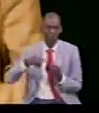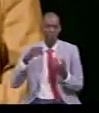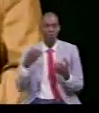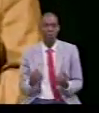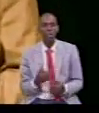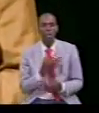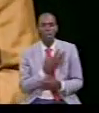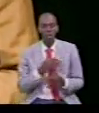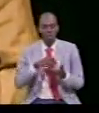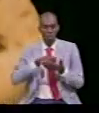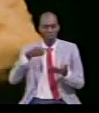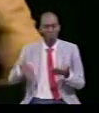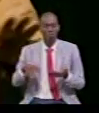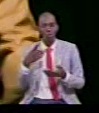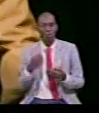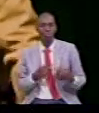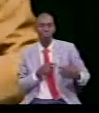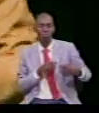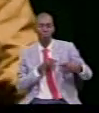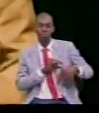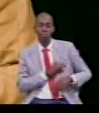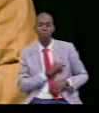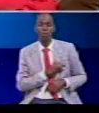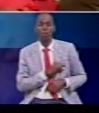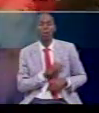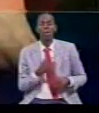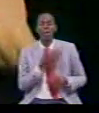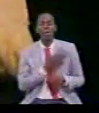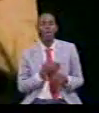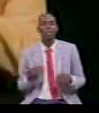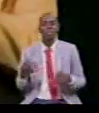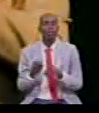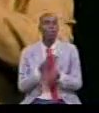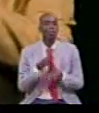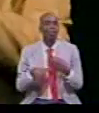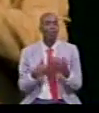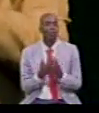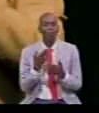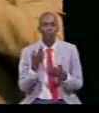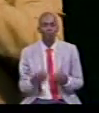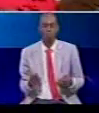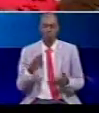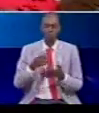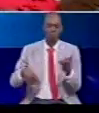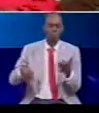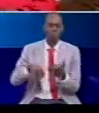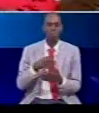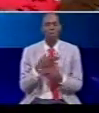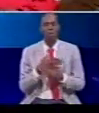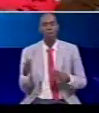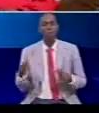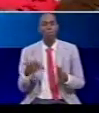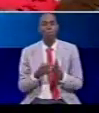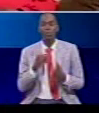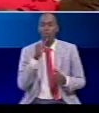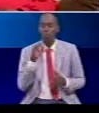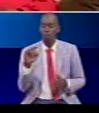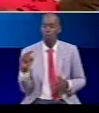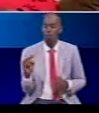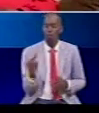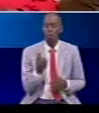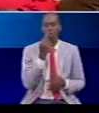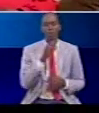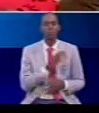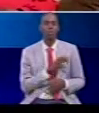the guilt away and take all the condemnation away. It's only Christ. Now,